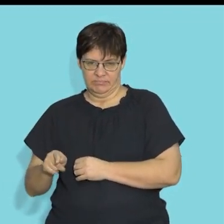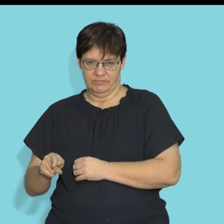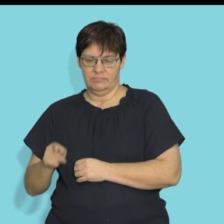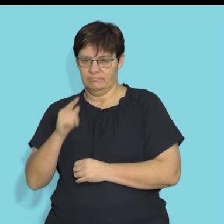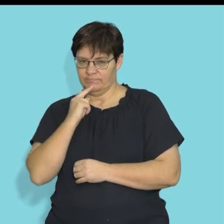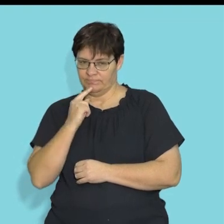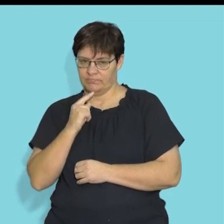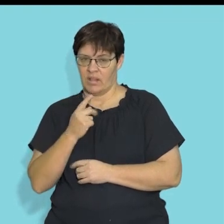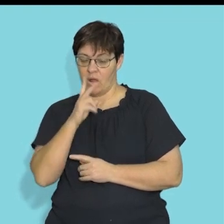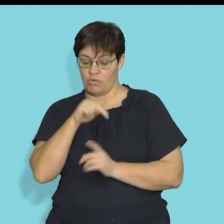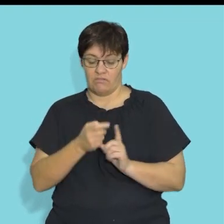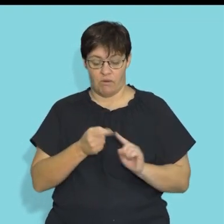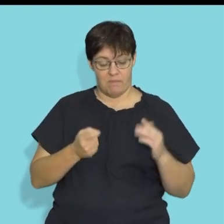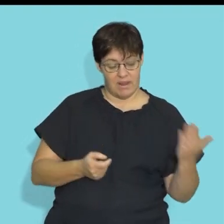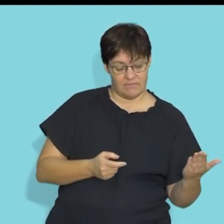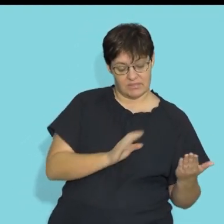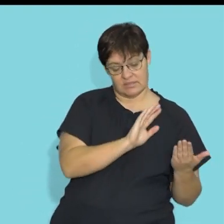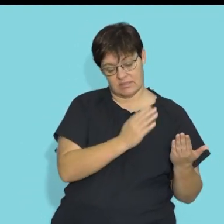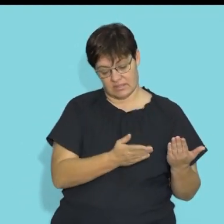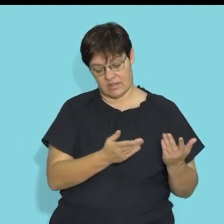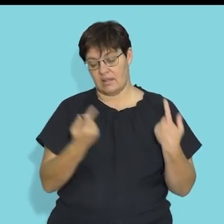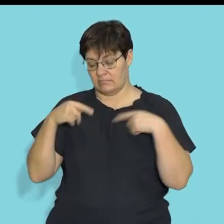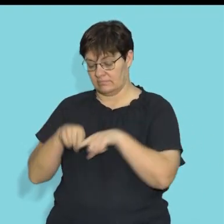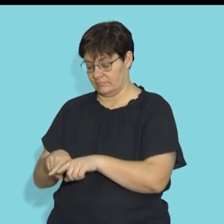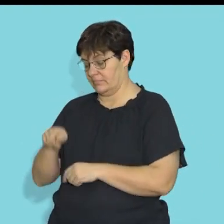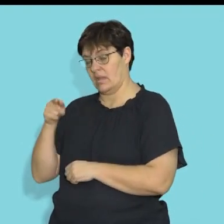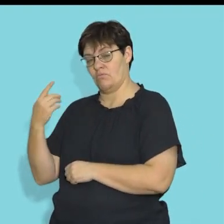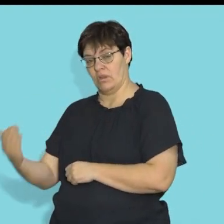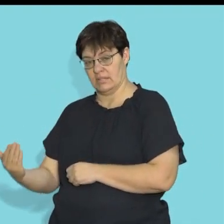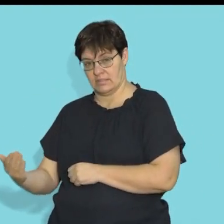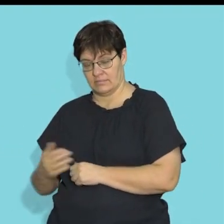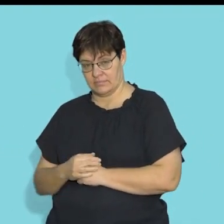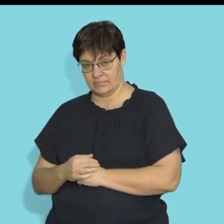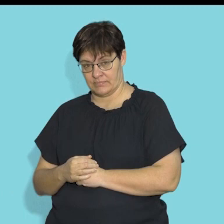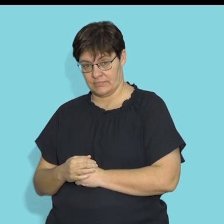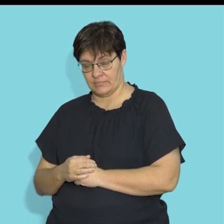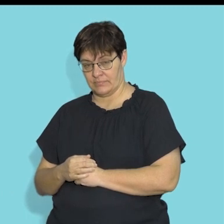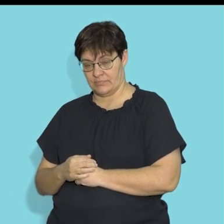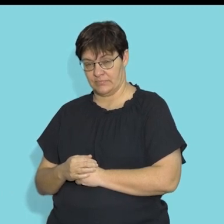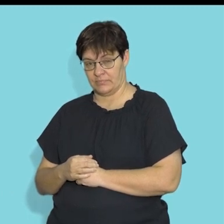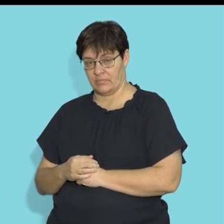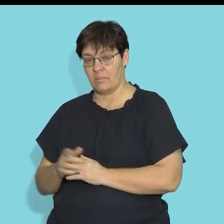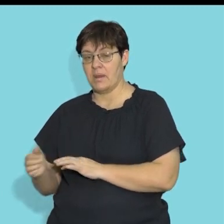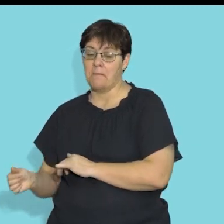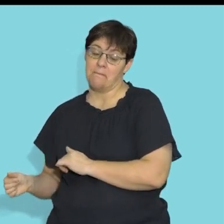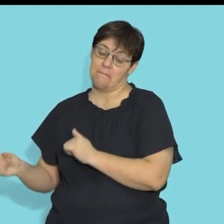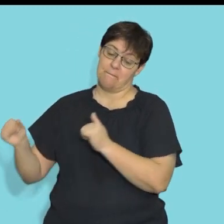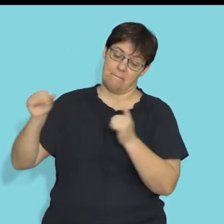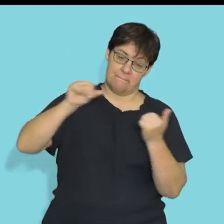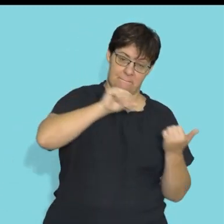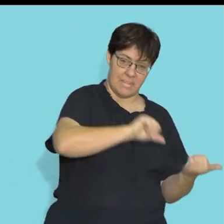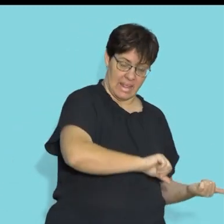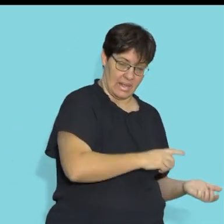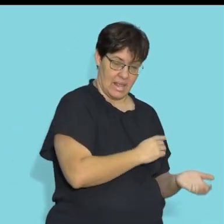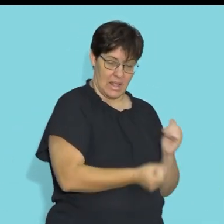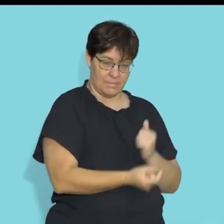is read from left to right, and our arrow will be to the right. When we write the reverse reaction of